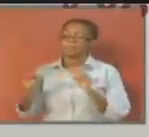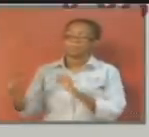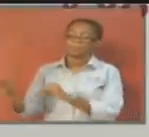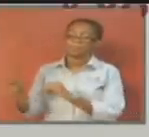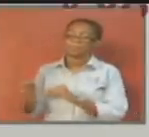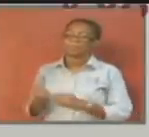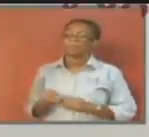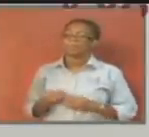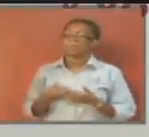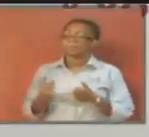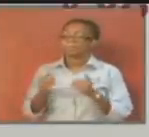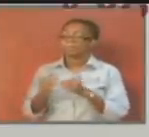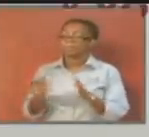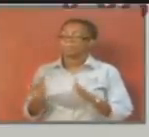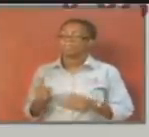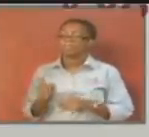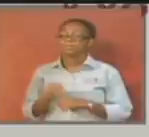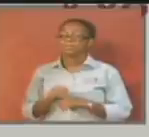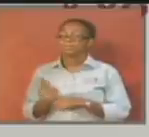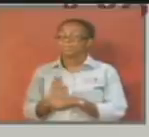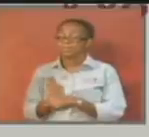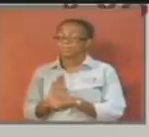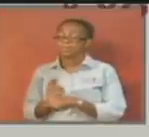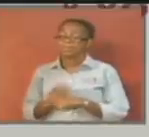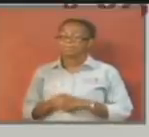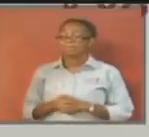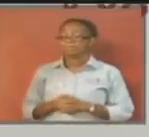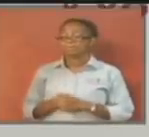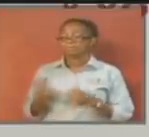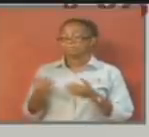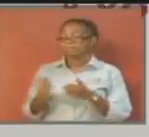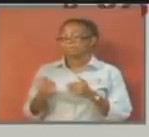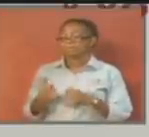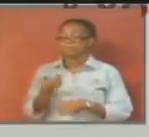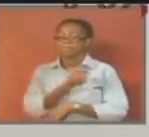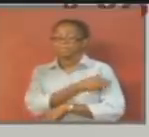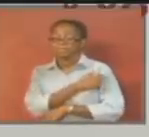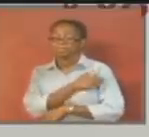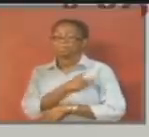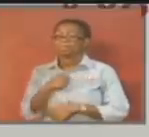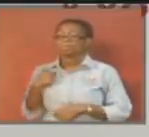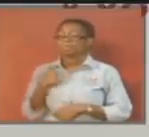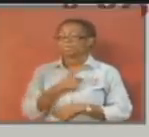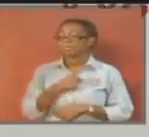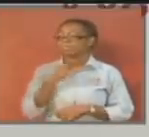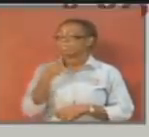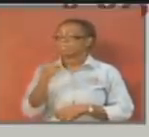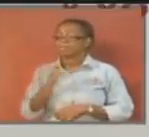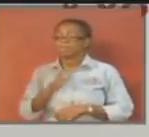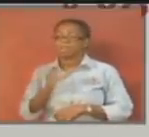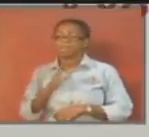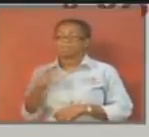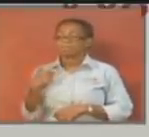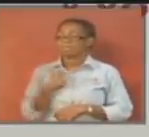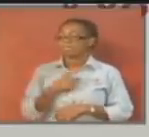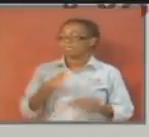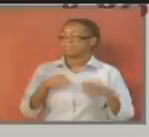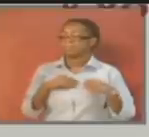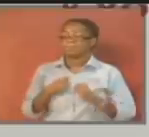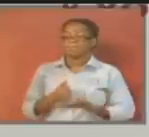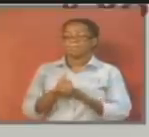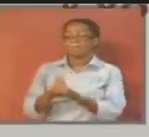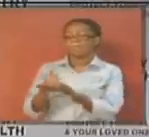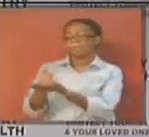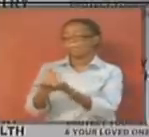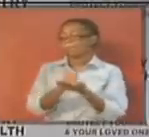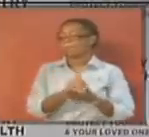COVID-19 cases from the Ministry of Health, but we will gladly see the cases if they are not seen in the private sector. Thank